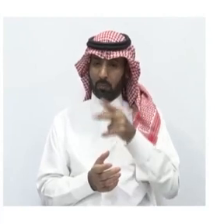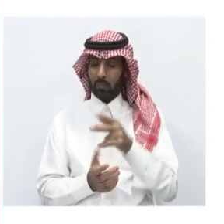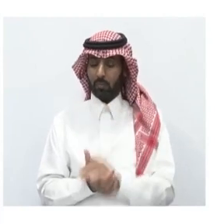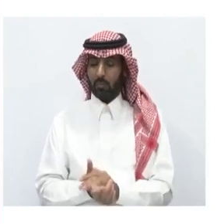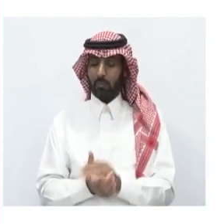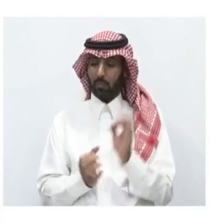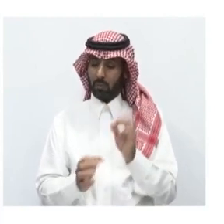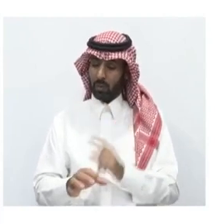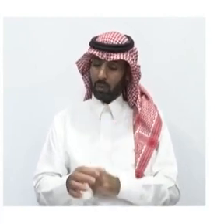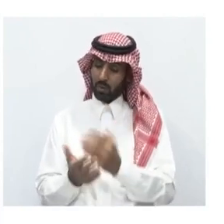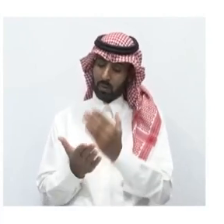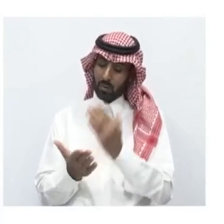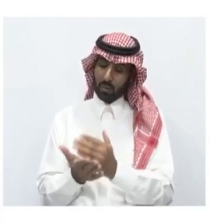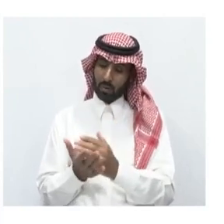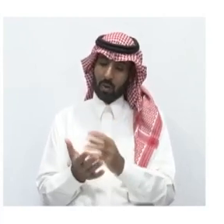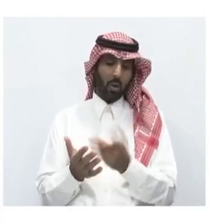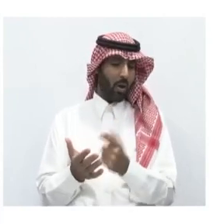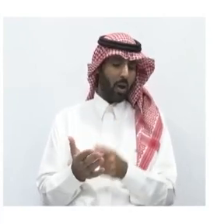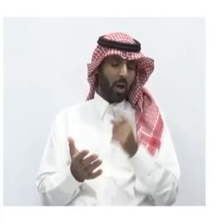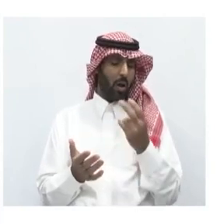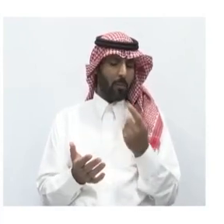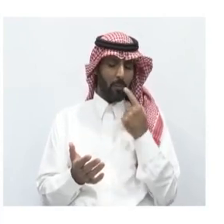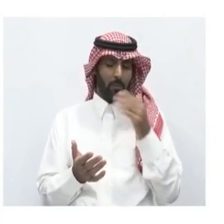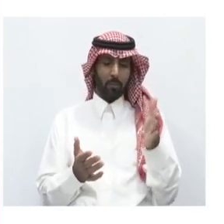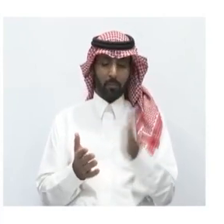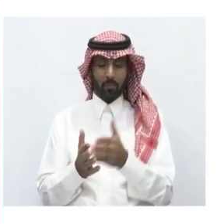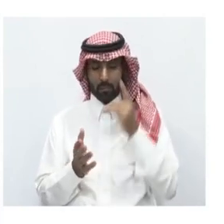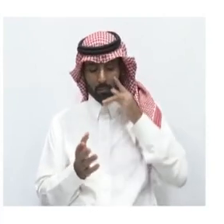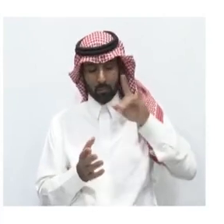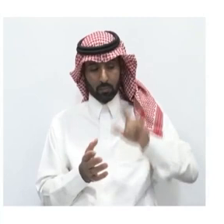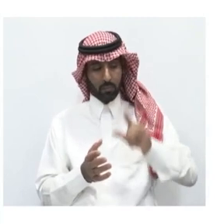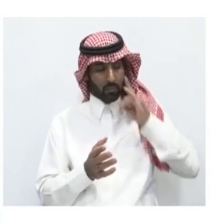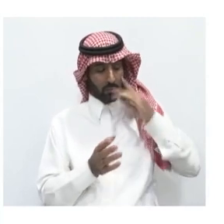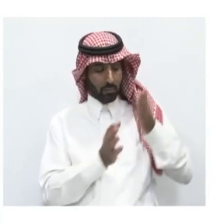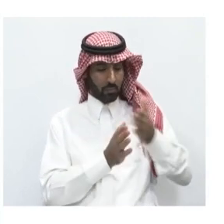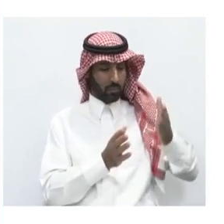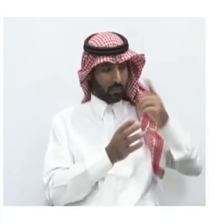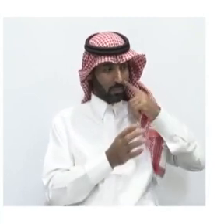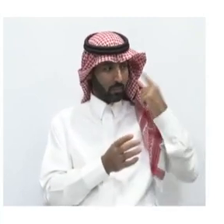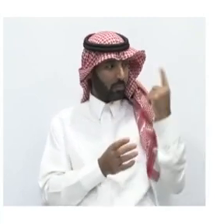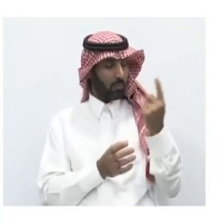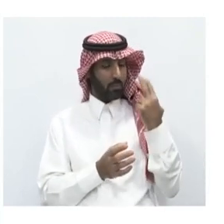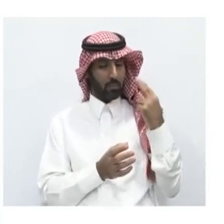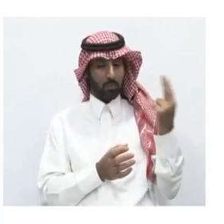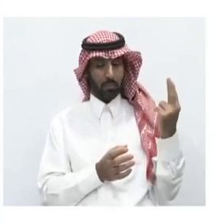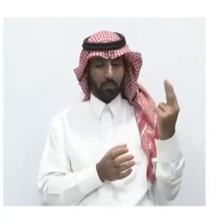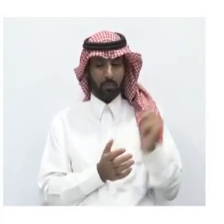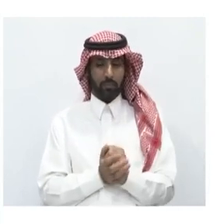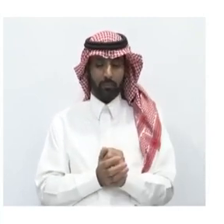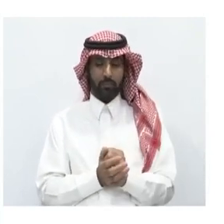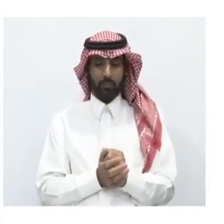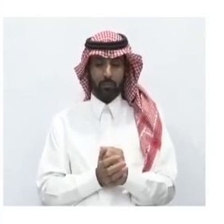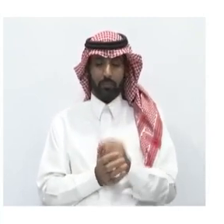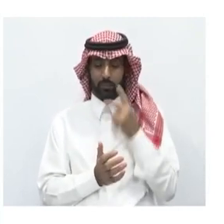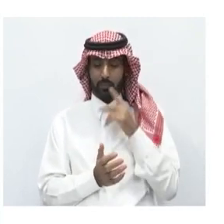seat? Where do you like to sit, by a window or the aisle? So let's take the first one. What do you do when